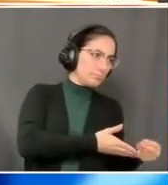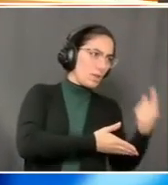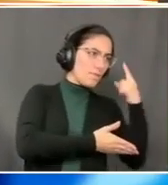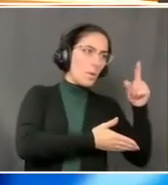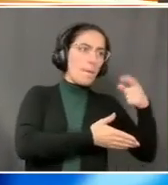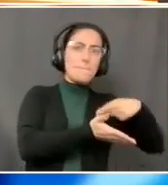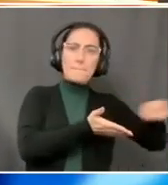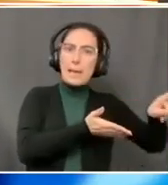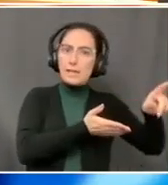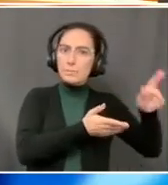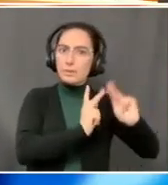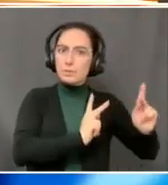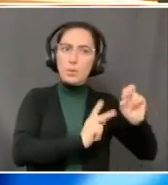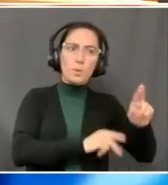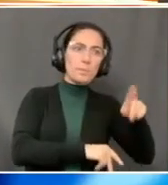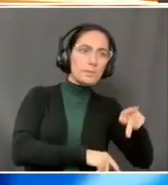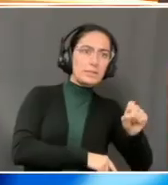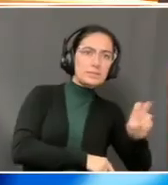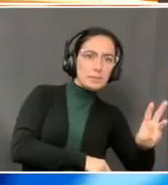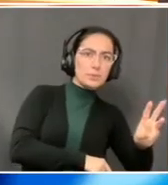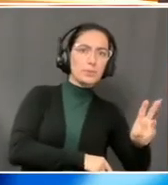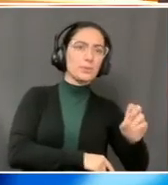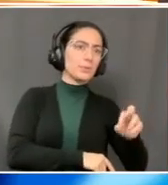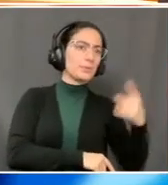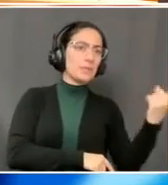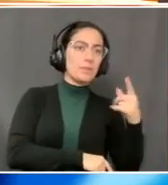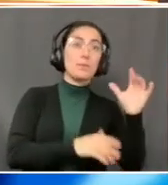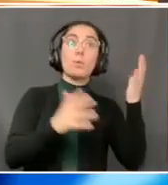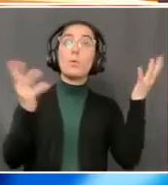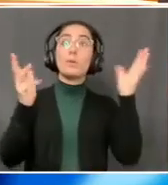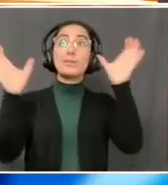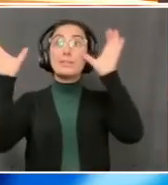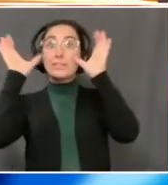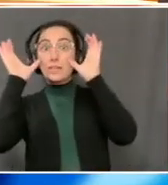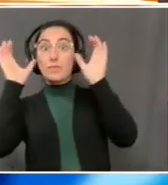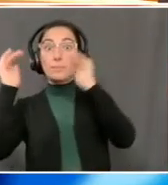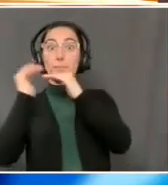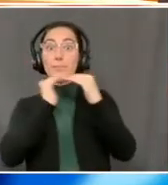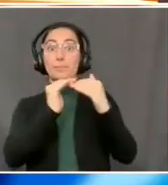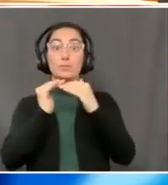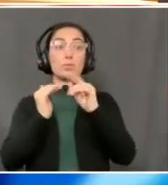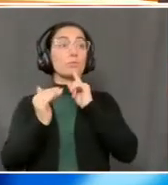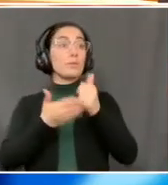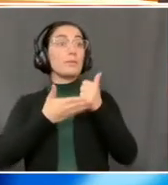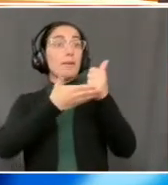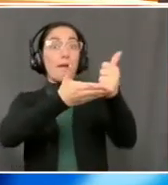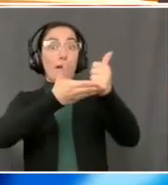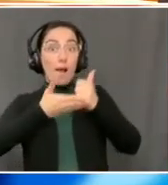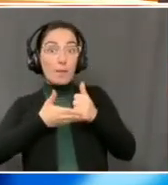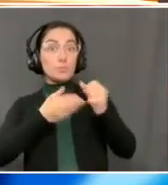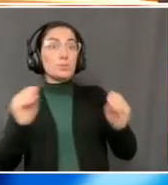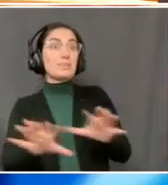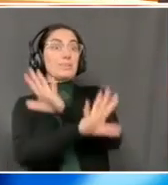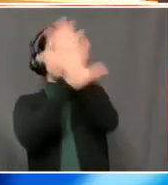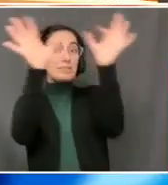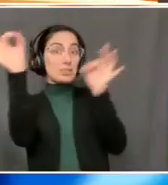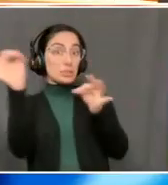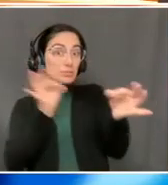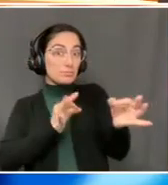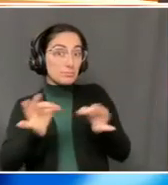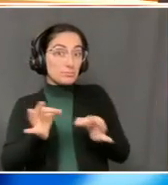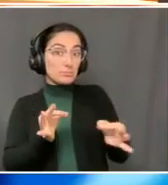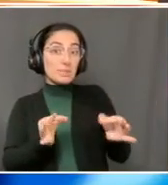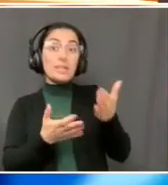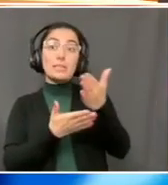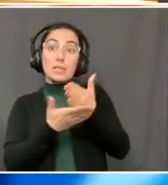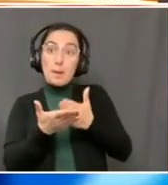lower. You know, that's what we hear from our partners. And so I think it would just be helpful to, as we articulate that, like, there is an element